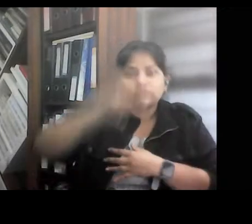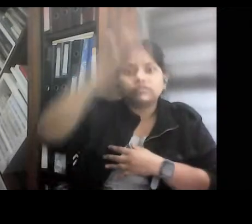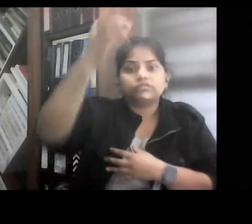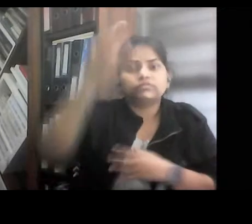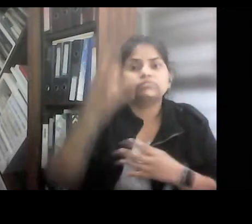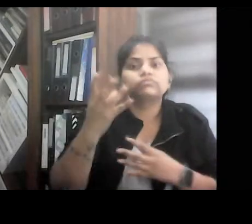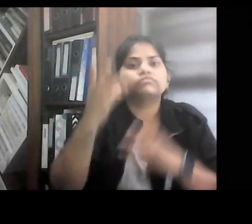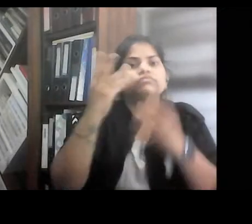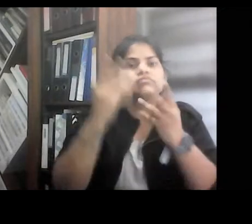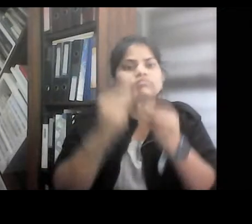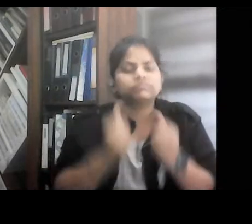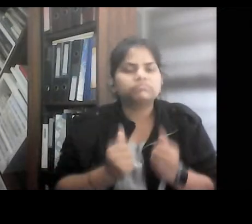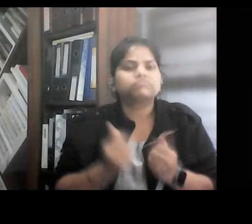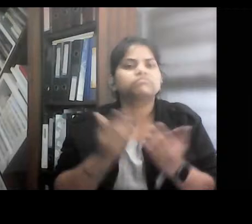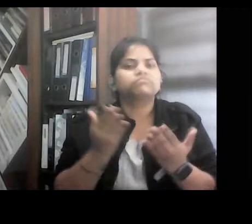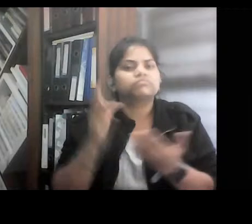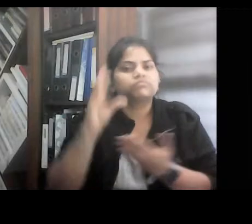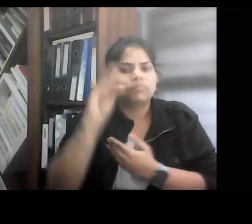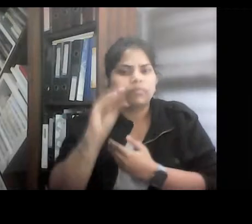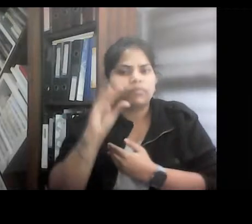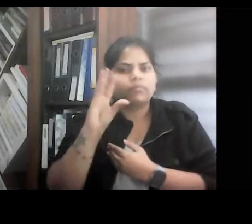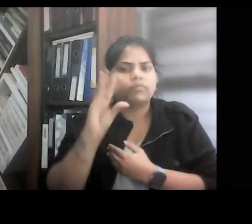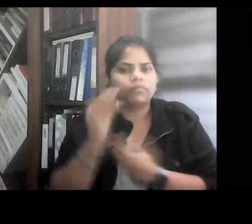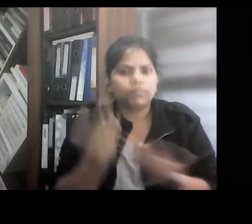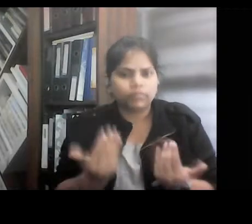All right. Thank you, Noble.